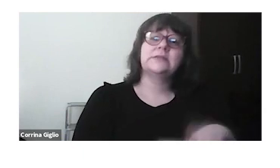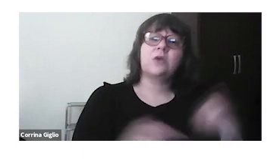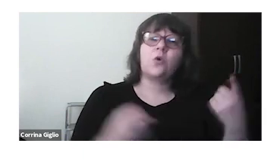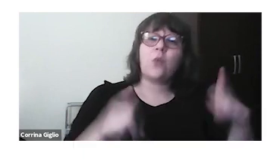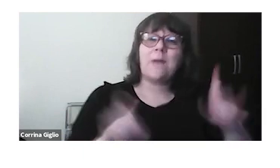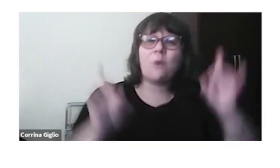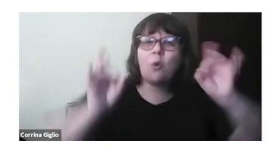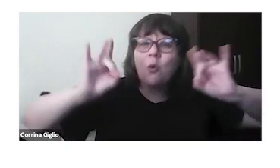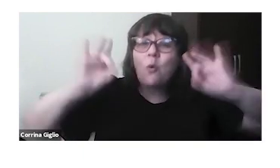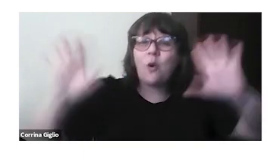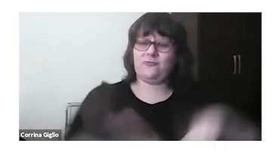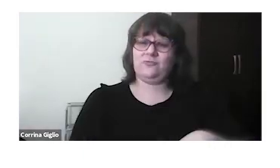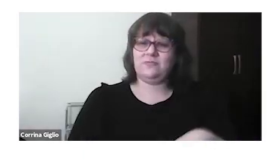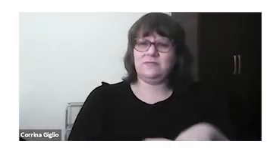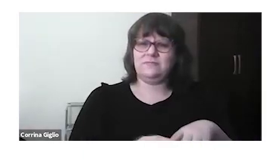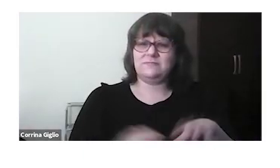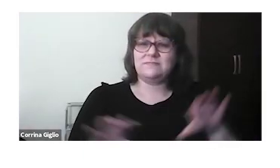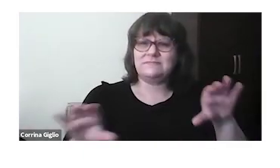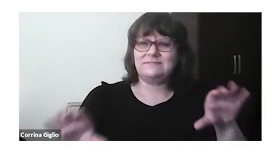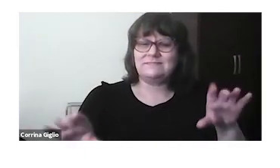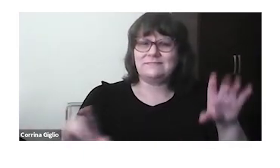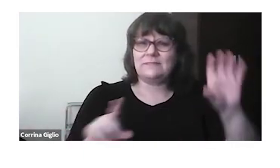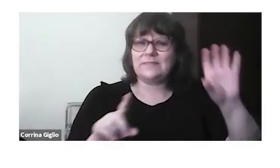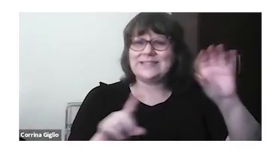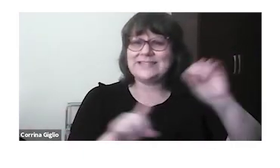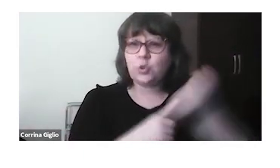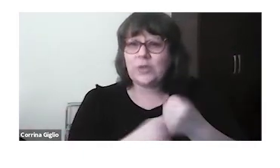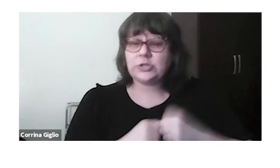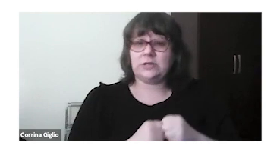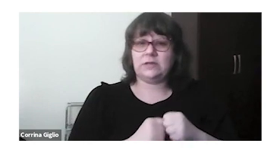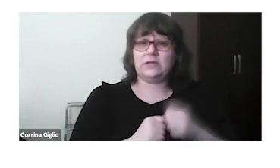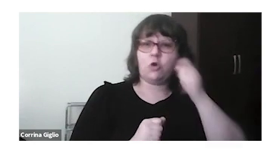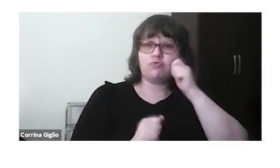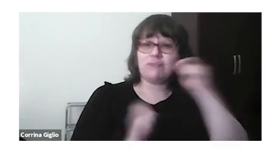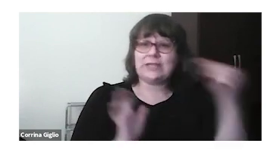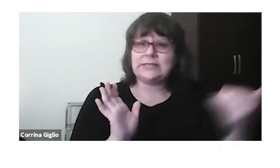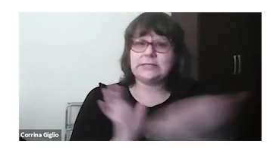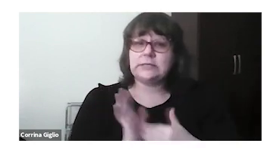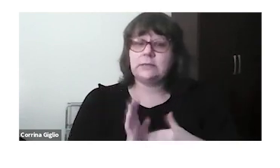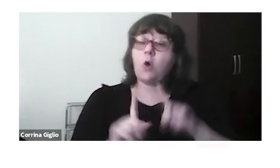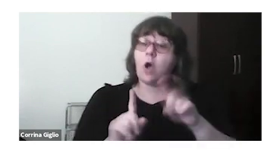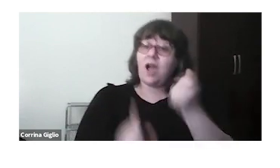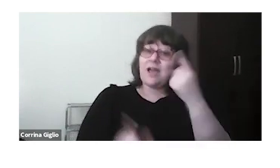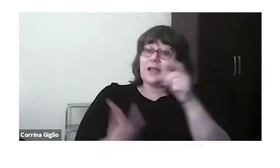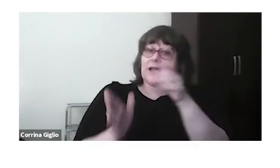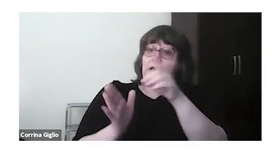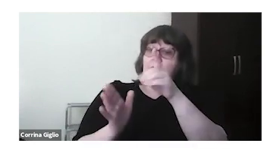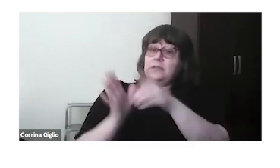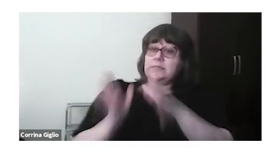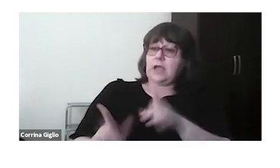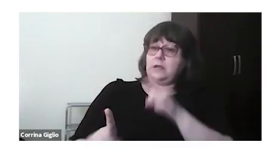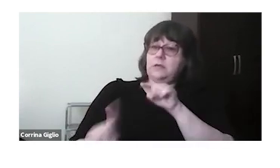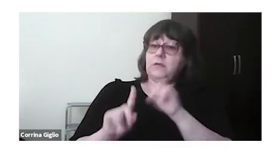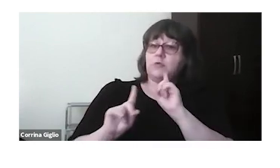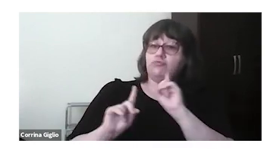and FIT responded, and the actual designer responded that he himself he was an